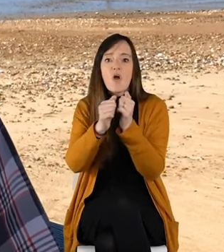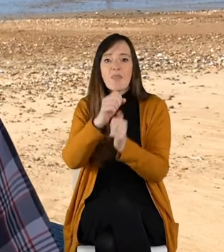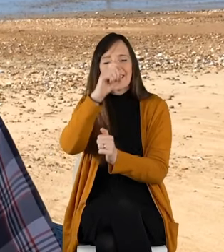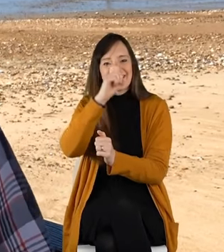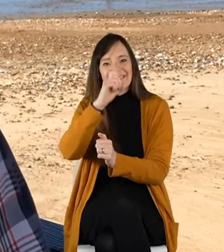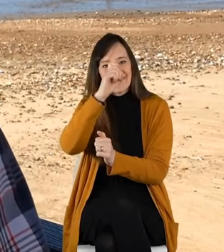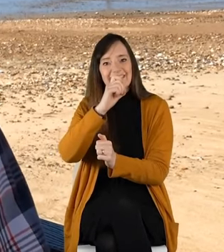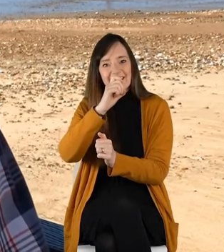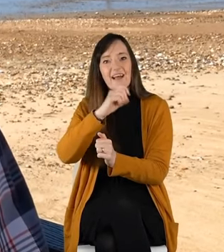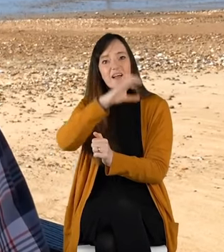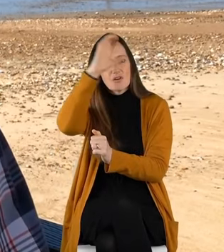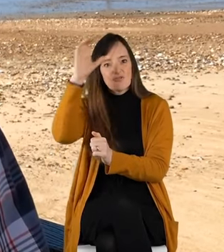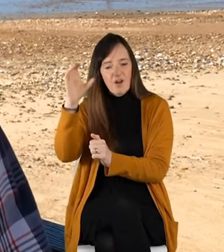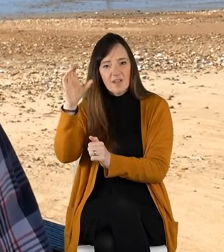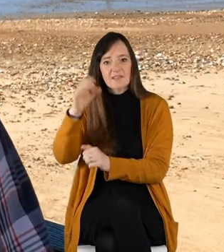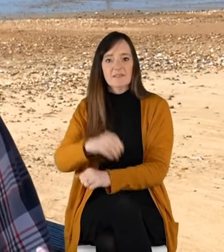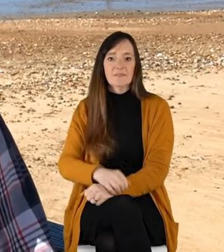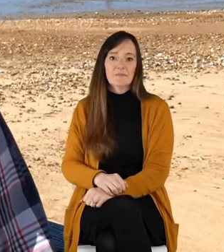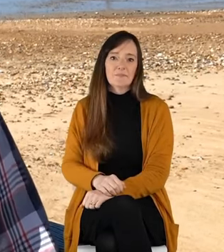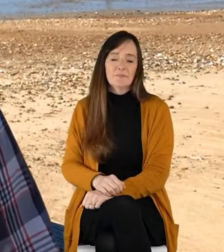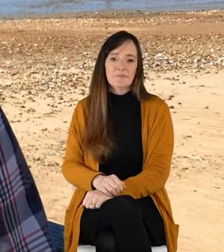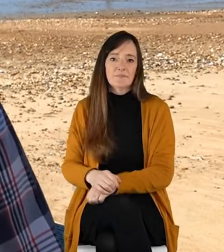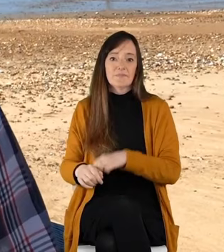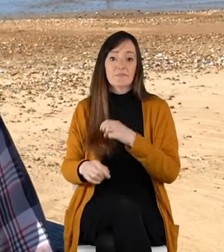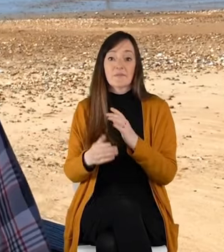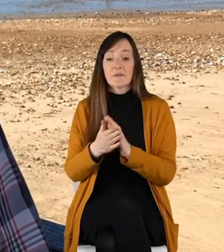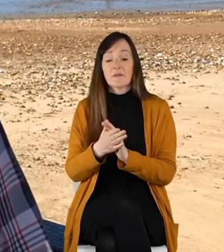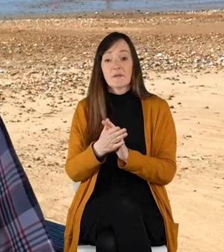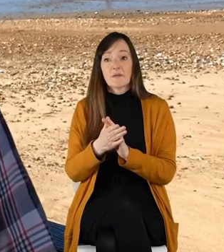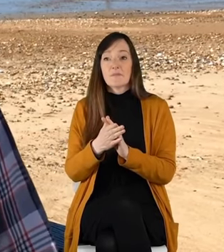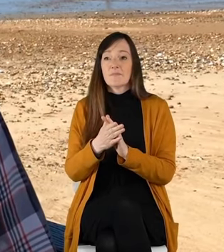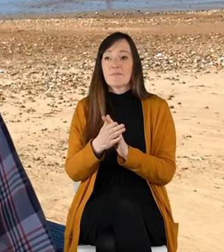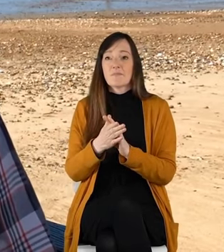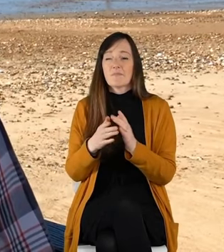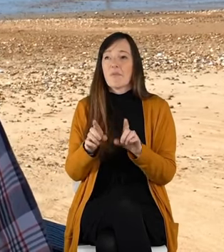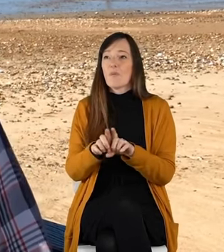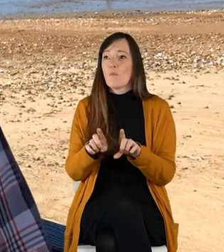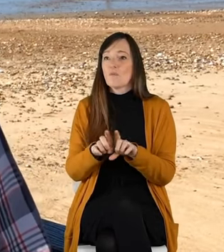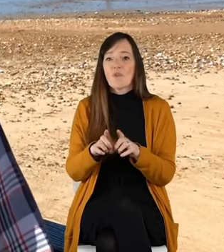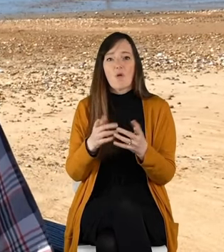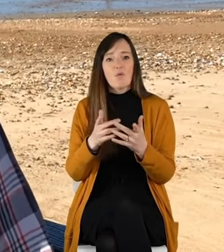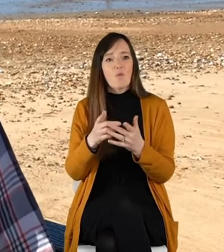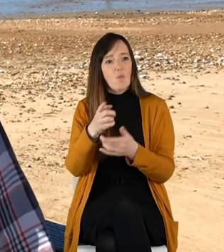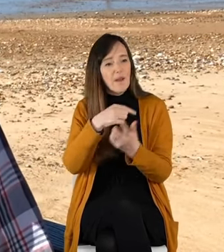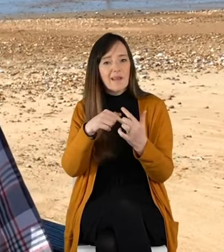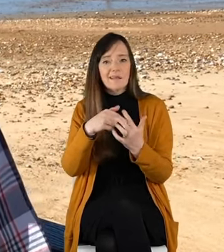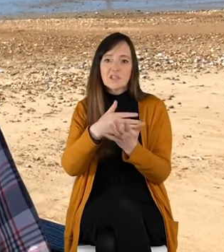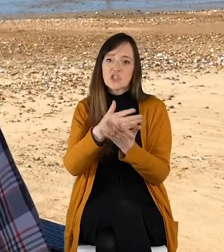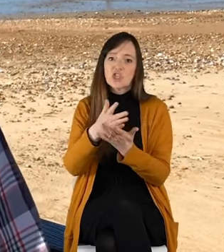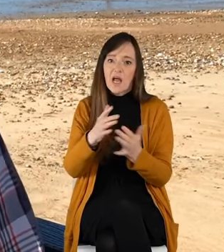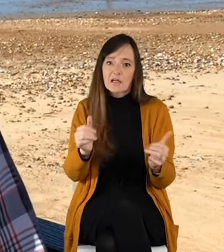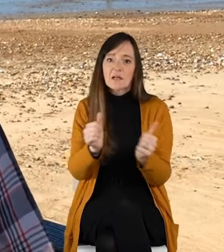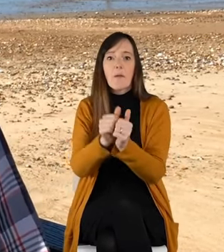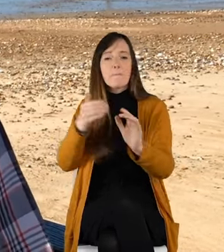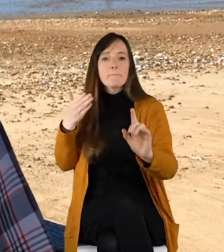banner across the doors in the main marquee. Even beyond that, perhaps, I think there's a shared sense of purpose. And the Great